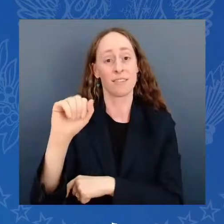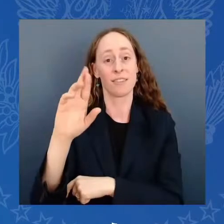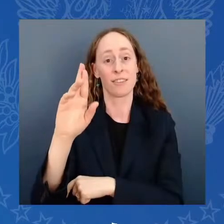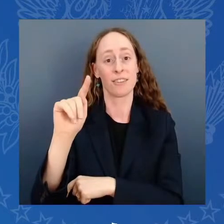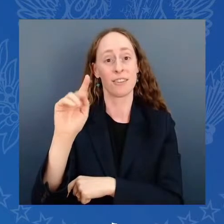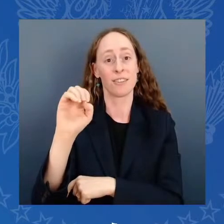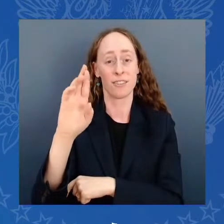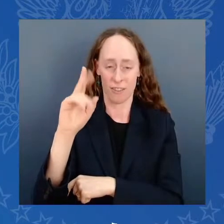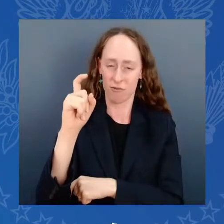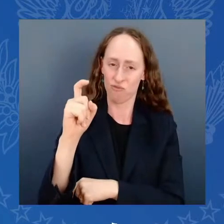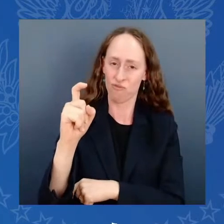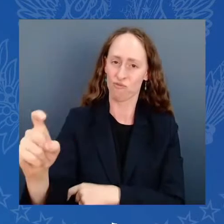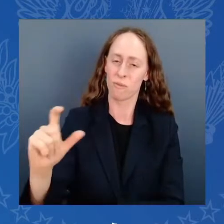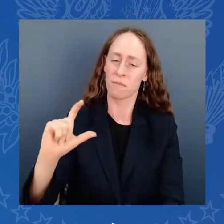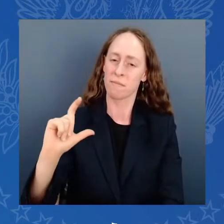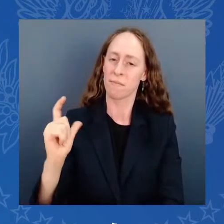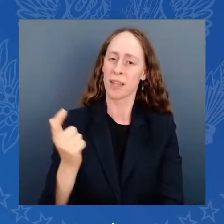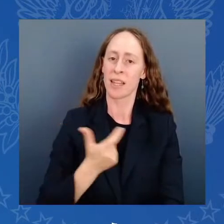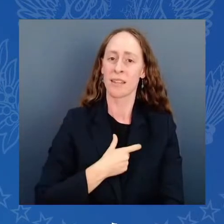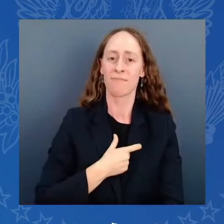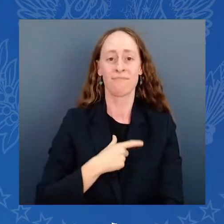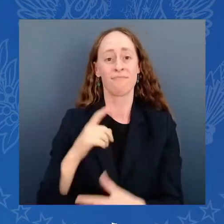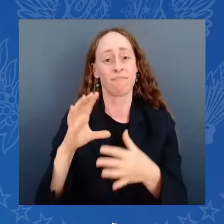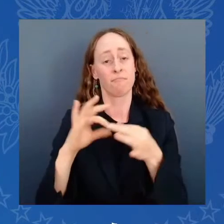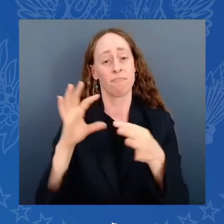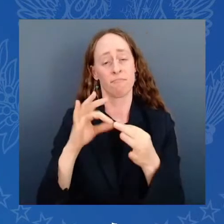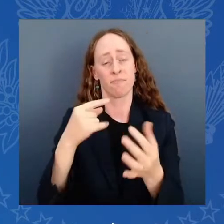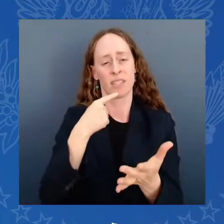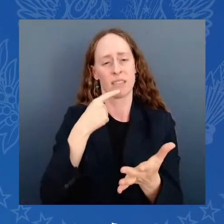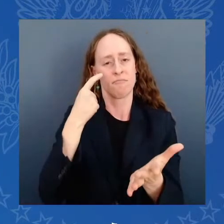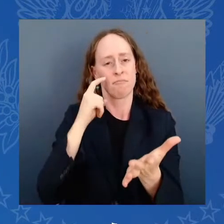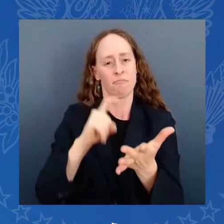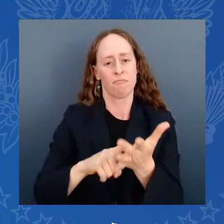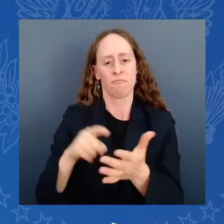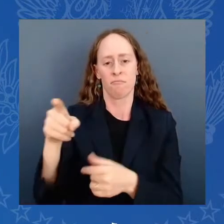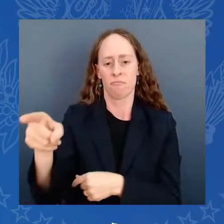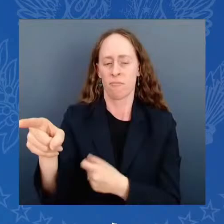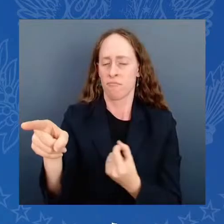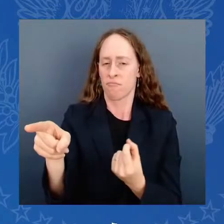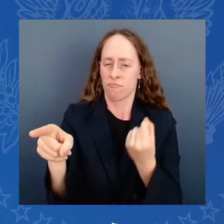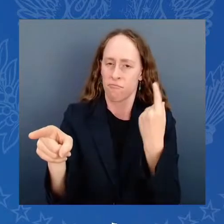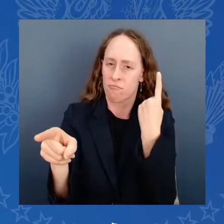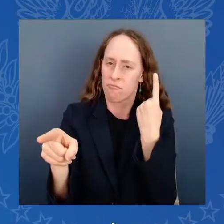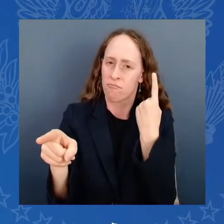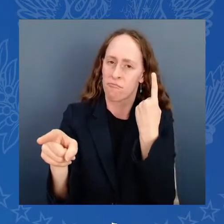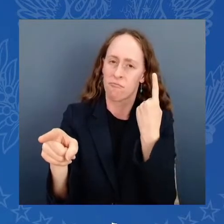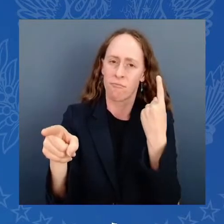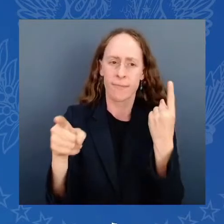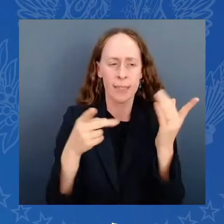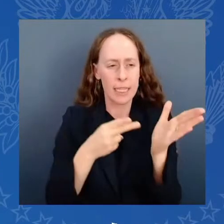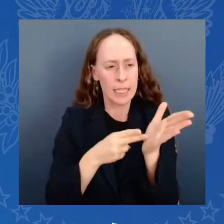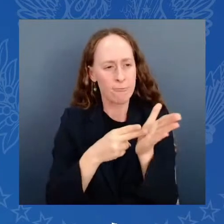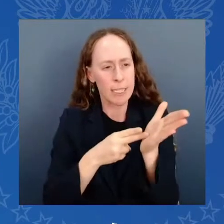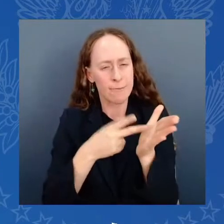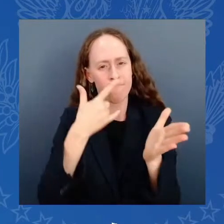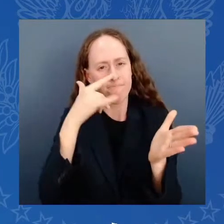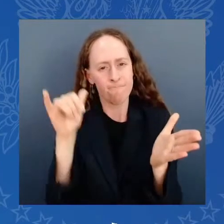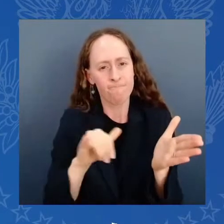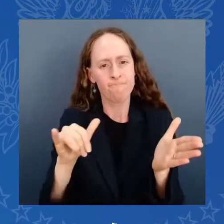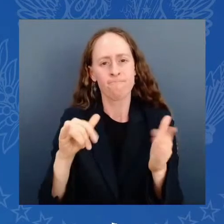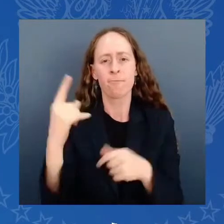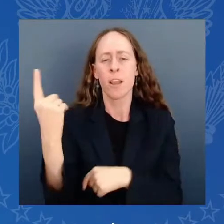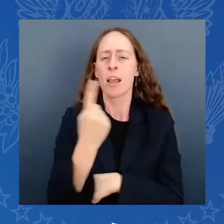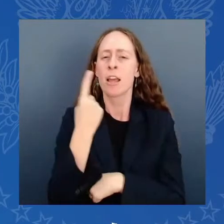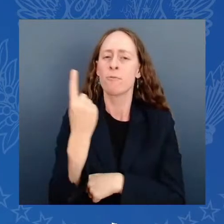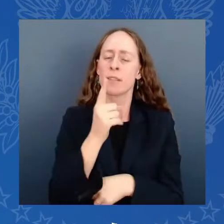man who represents integrity and understanding, humility and purpose. He has carried on well the